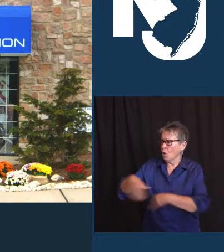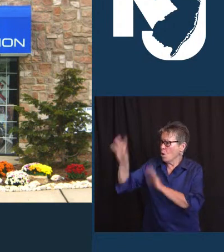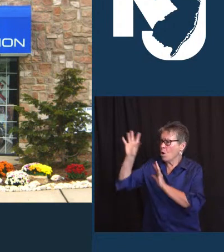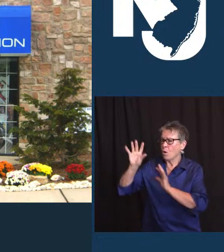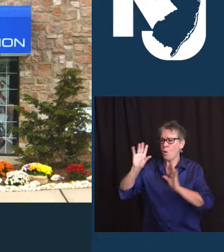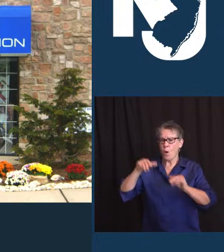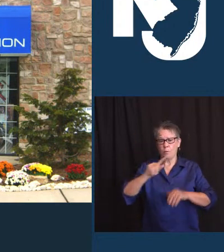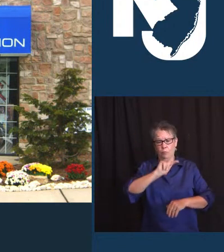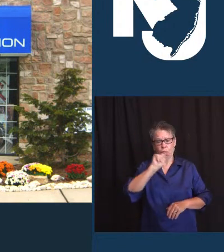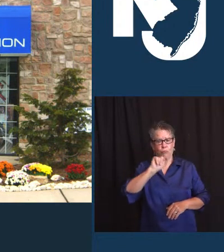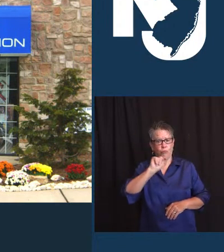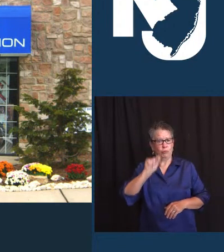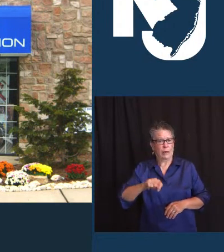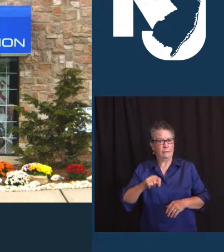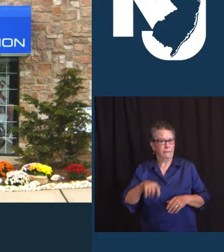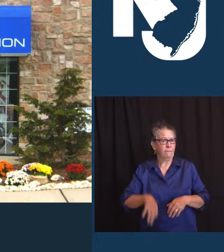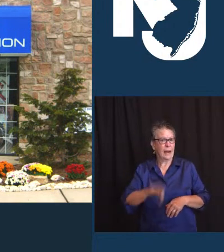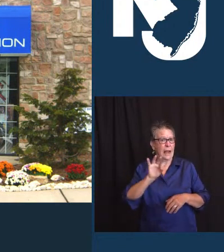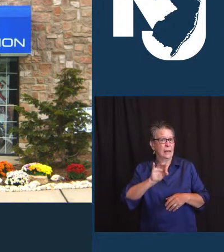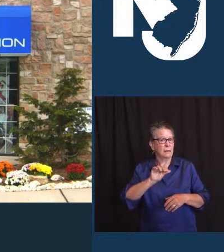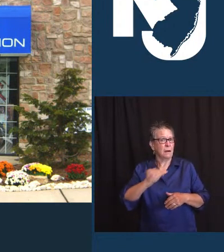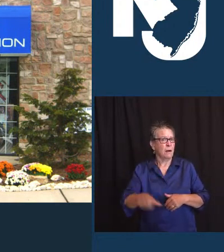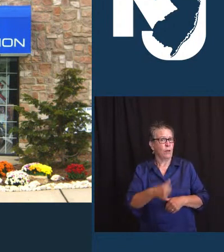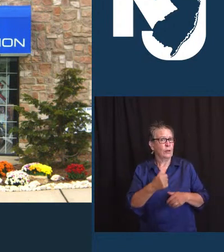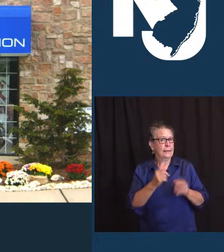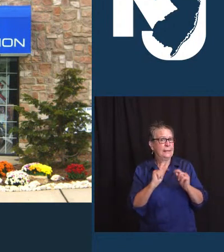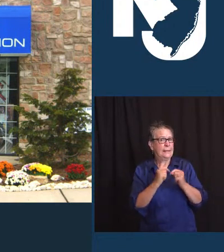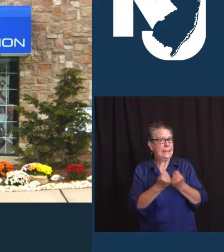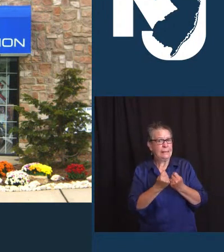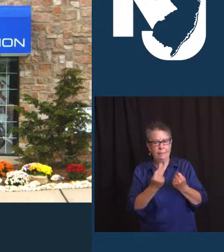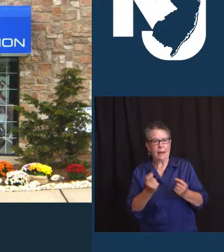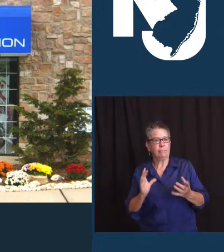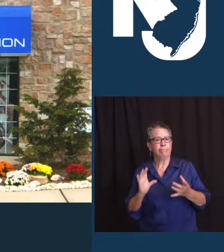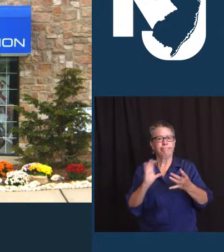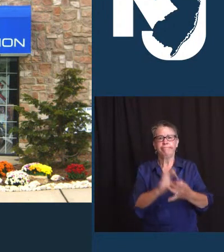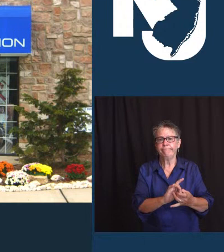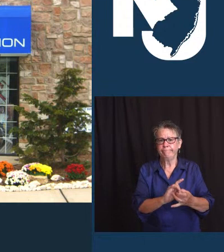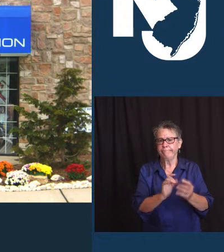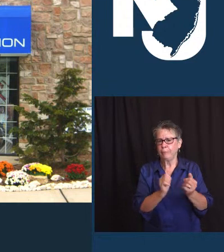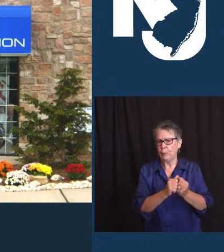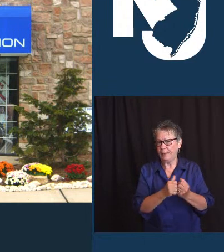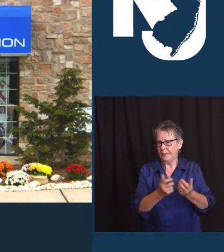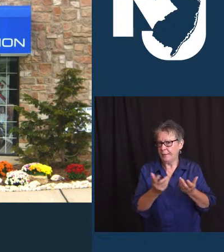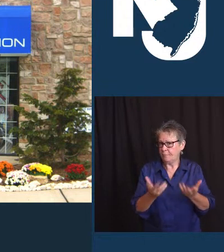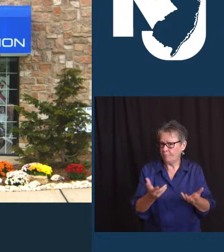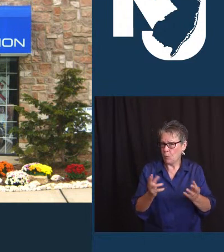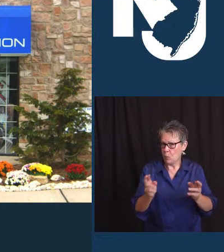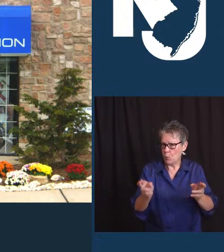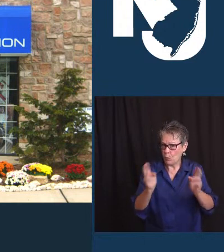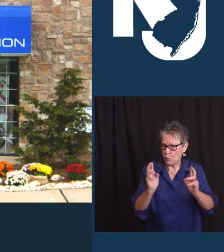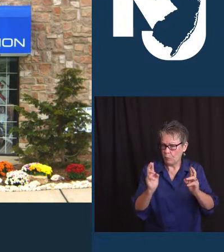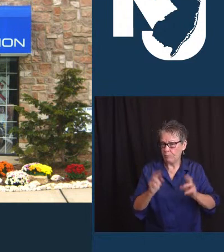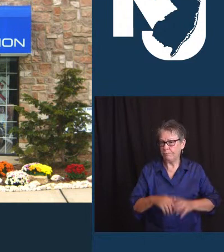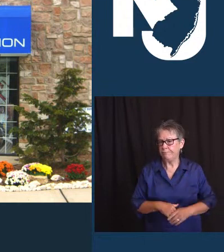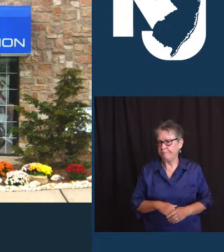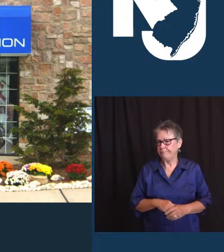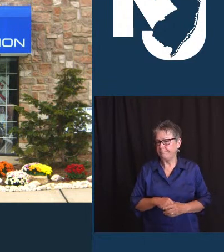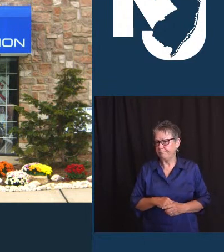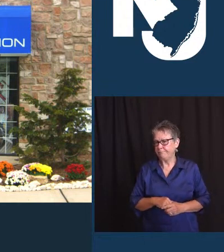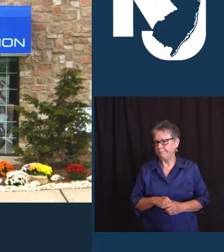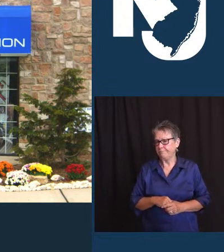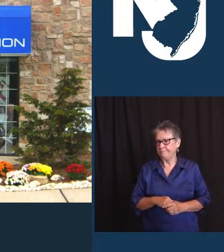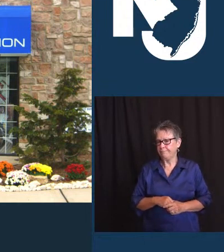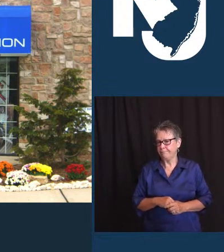into Trenton as it should be. And by the way, that was the first time AAA ball had ever been played in Trenton, which made it particularly cool. The Yankees affiliate was a AA